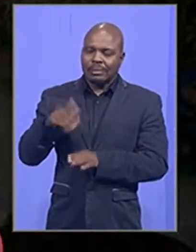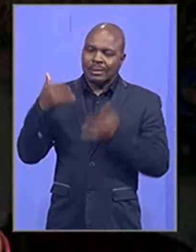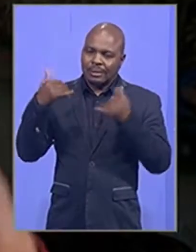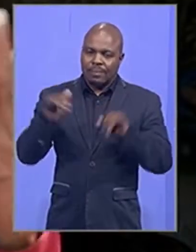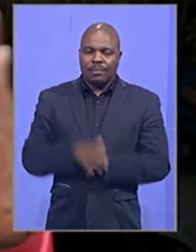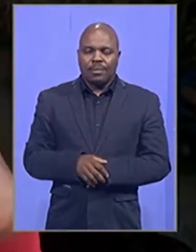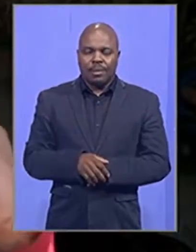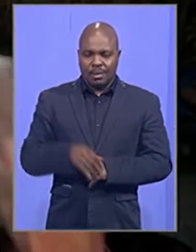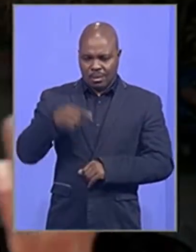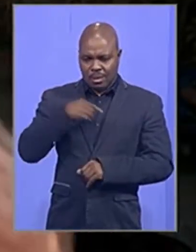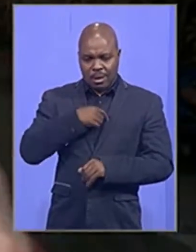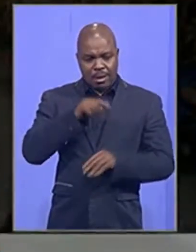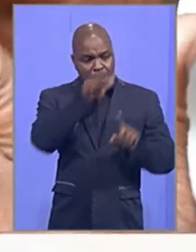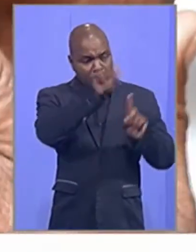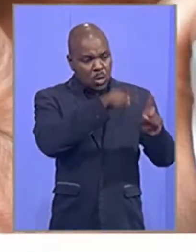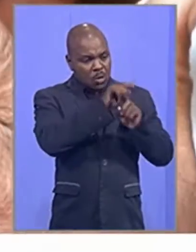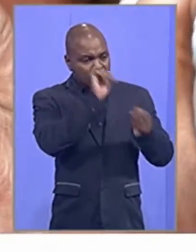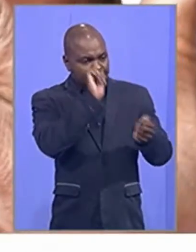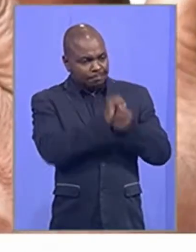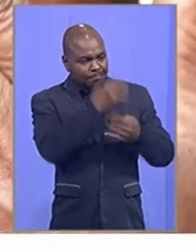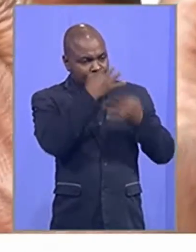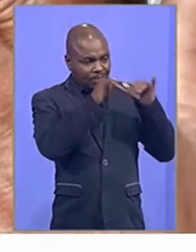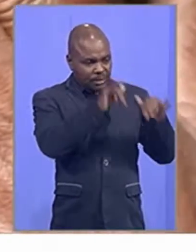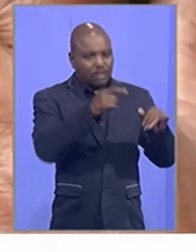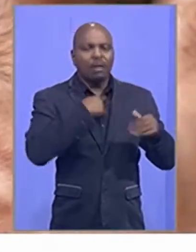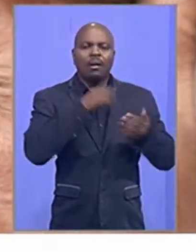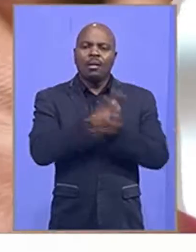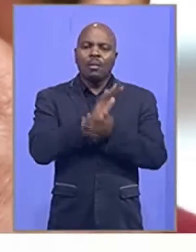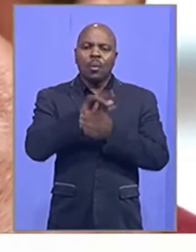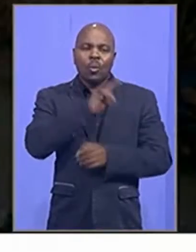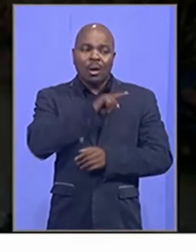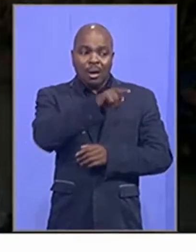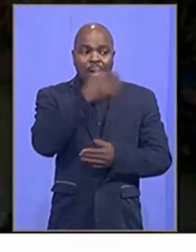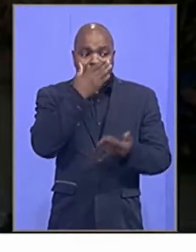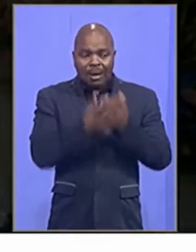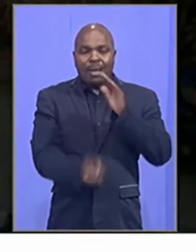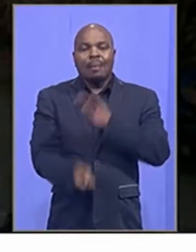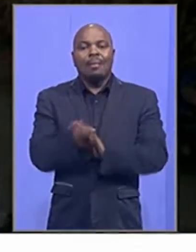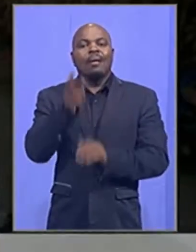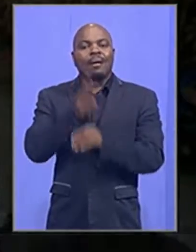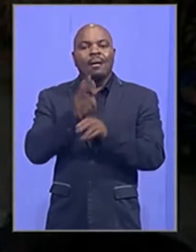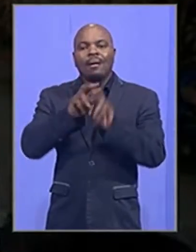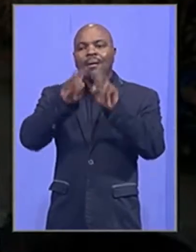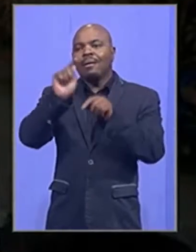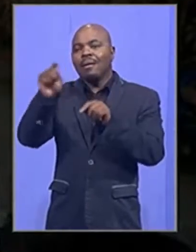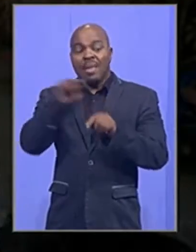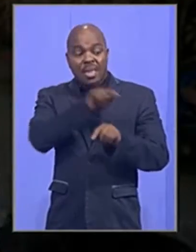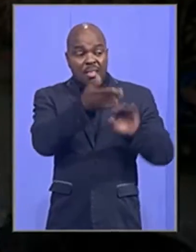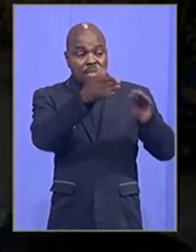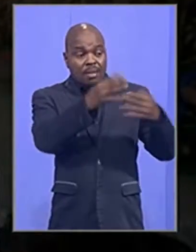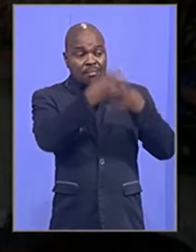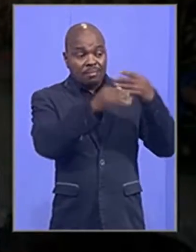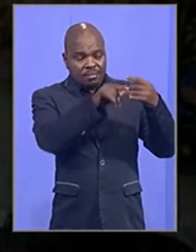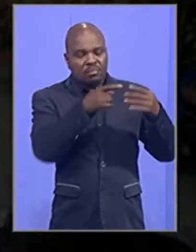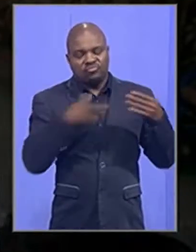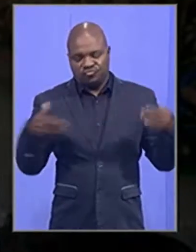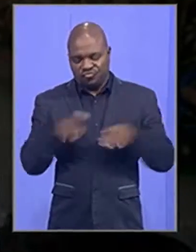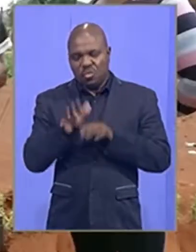Ke thabetse kahlolo ena hobane o natlile ho etsa seo a neng a se etse Mmae. Ha ka hloka la tjhankaneng re tla mmoloka.